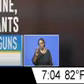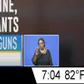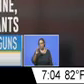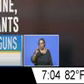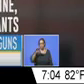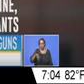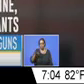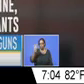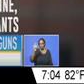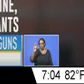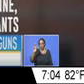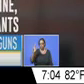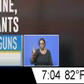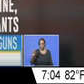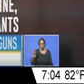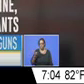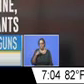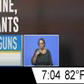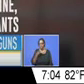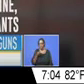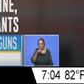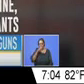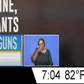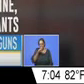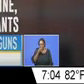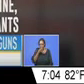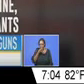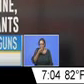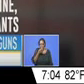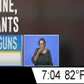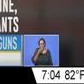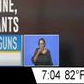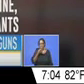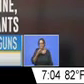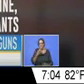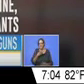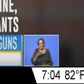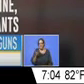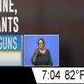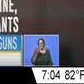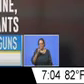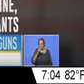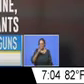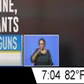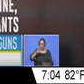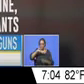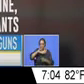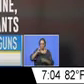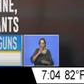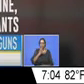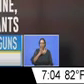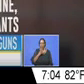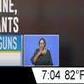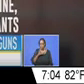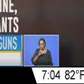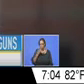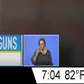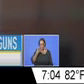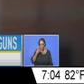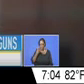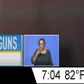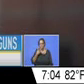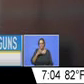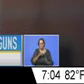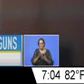1,432.3 arrests were made for drugs from ecstasy tablets, powdered cocaine, liquid cocaine, and marijuana plants. From those